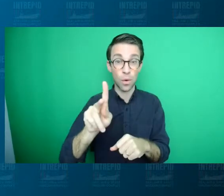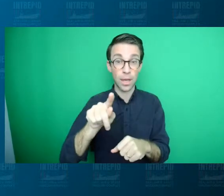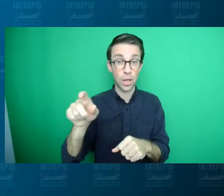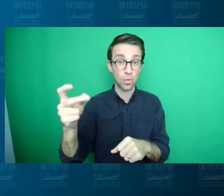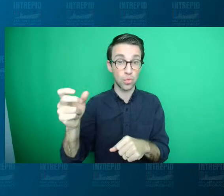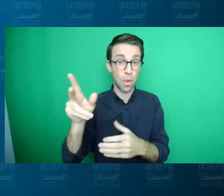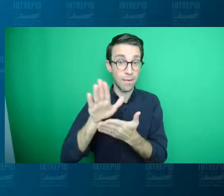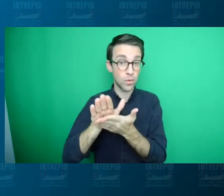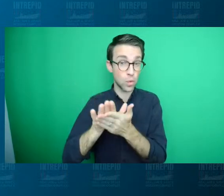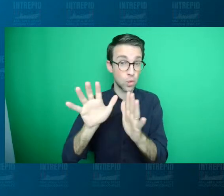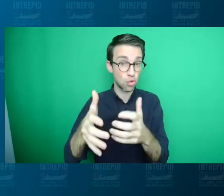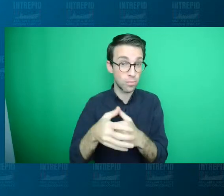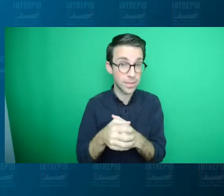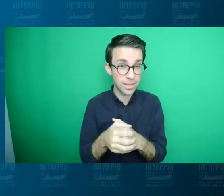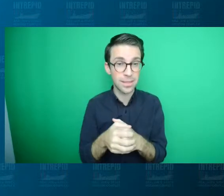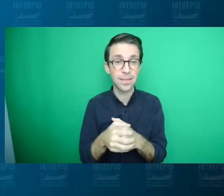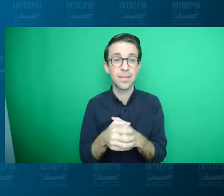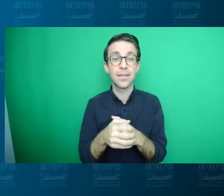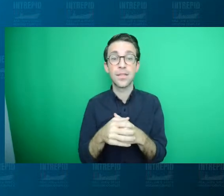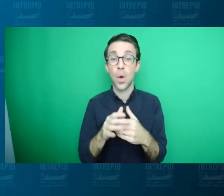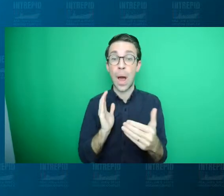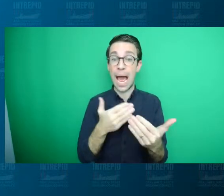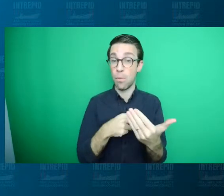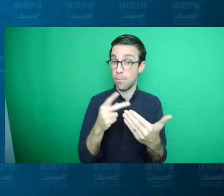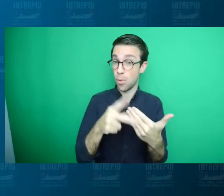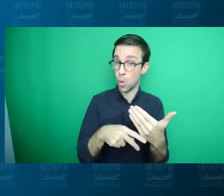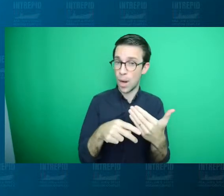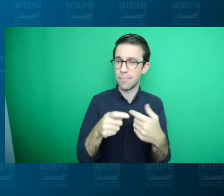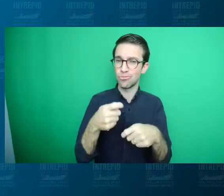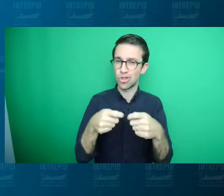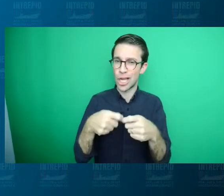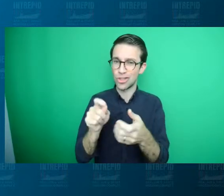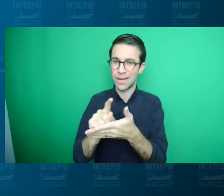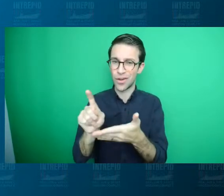groups? Program selection rotates weekly, so you can go to